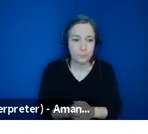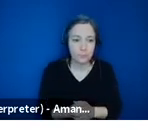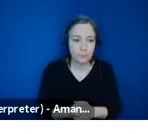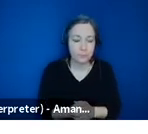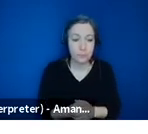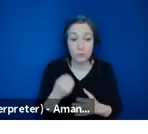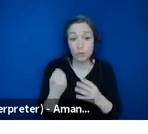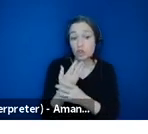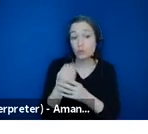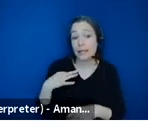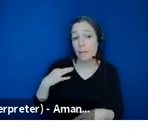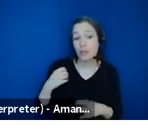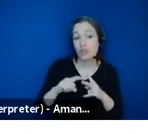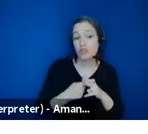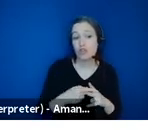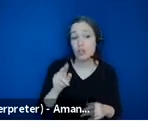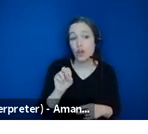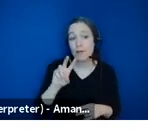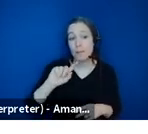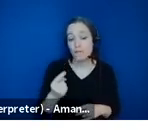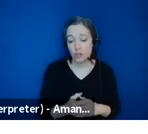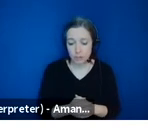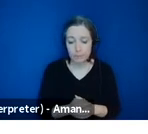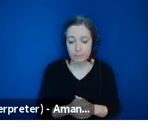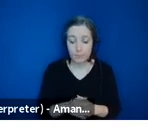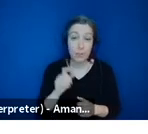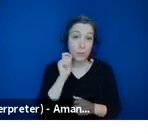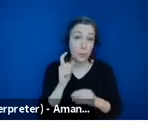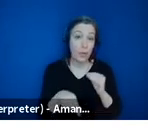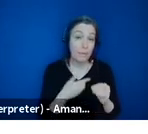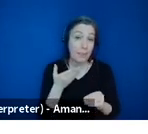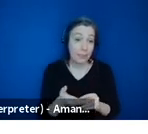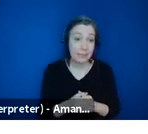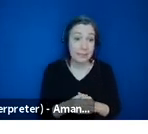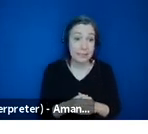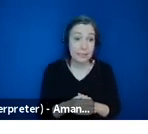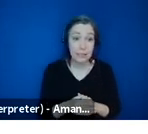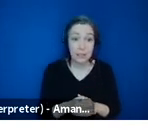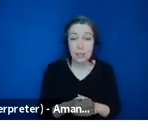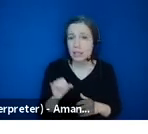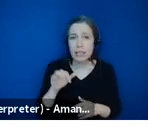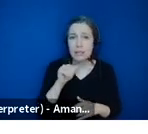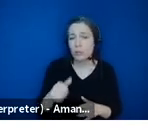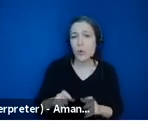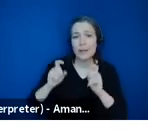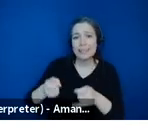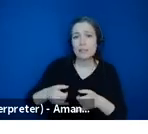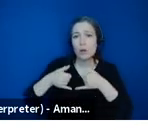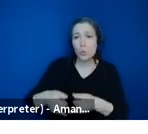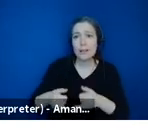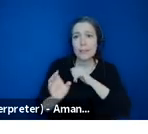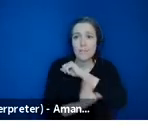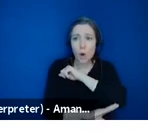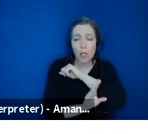1st. And the cool thing about the FCC Foundation Scholarships is even if you're not awarded if you apply in the fall, you can apply again in the